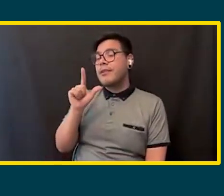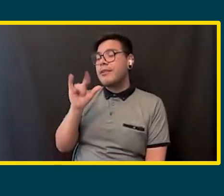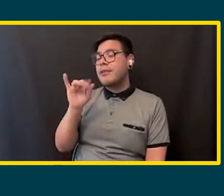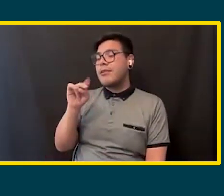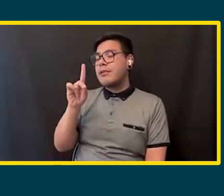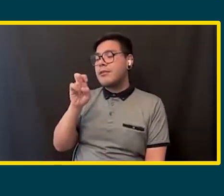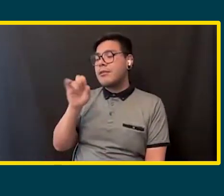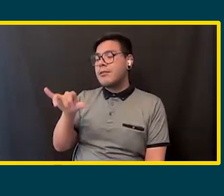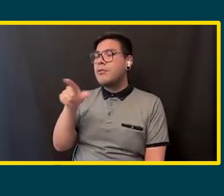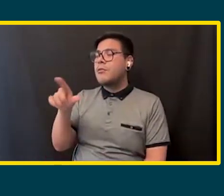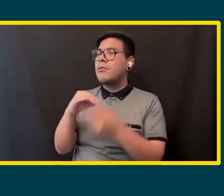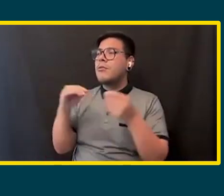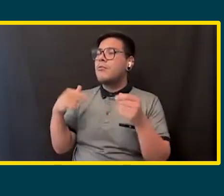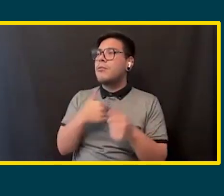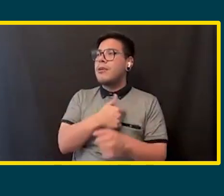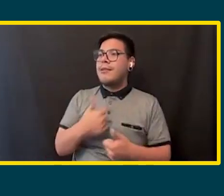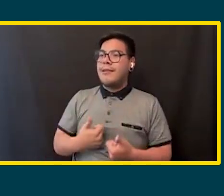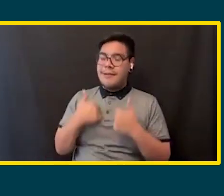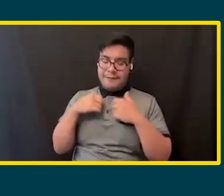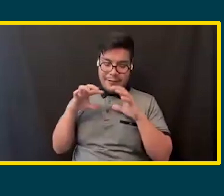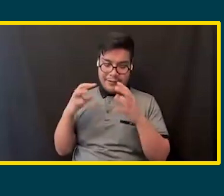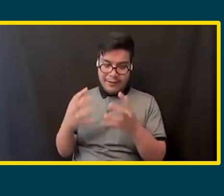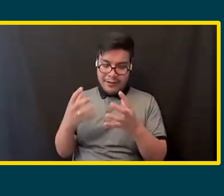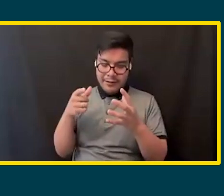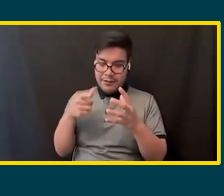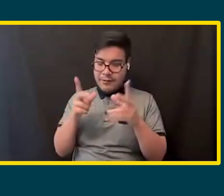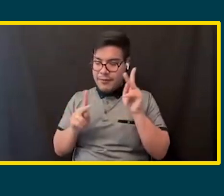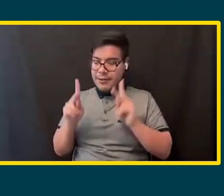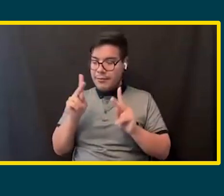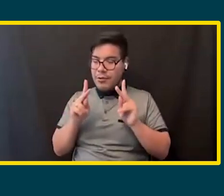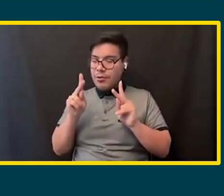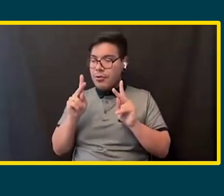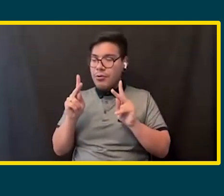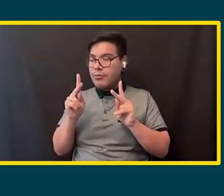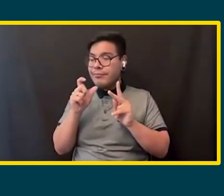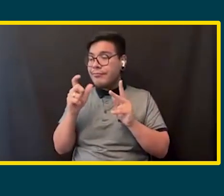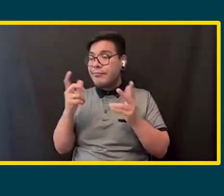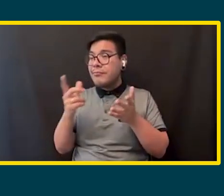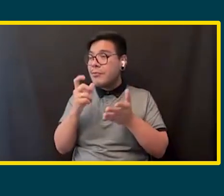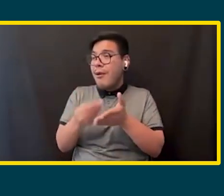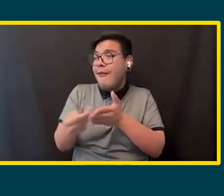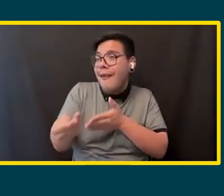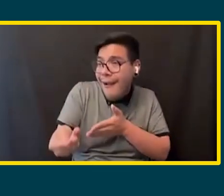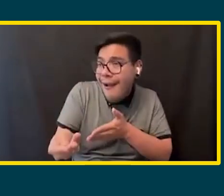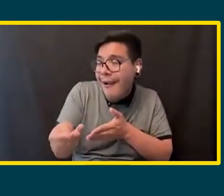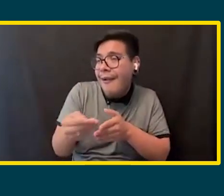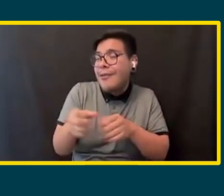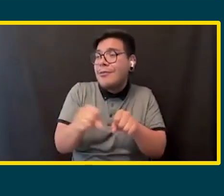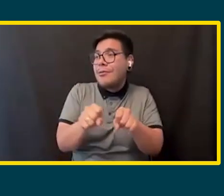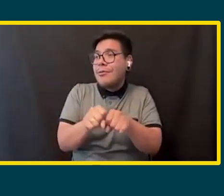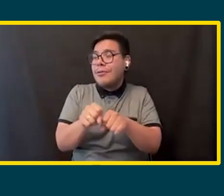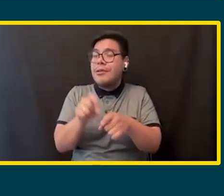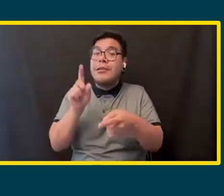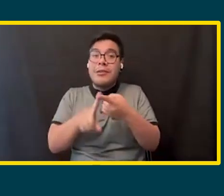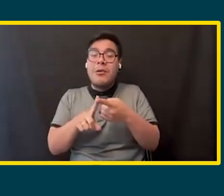in this society where people don't even, buy a pair of shoes without walking around fucking store in it. But